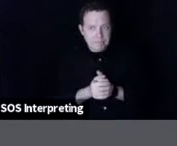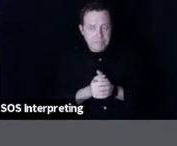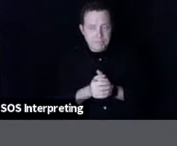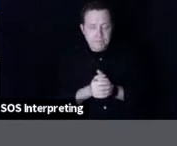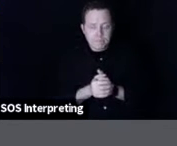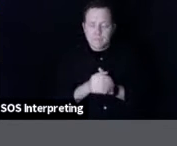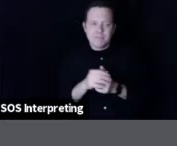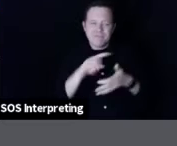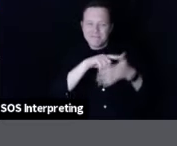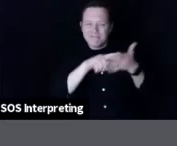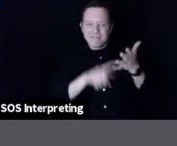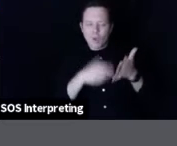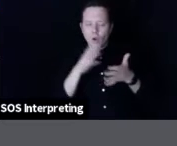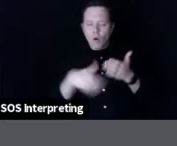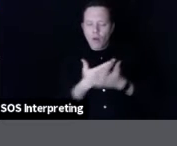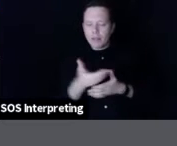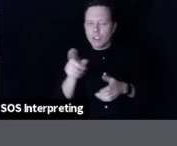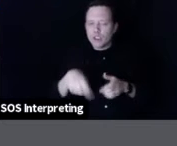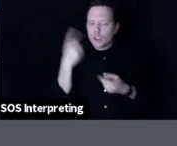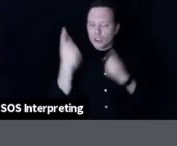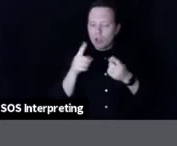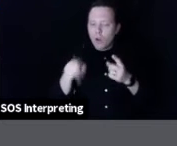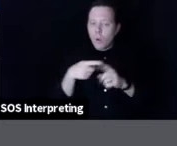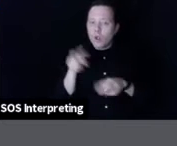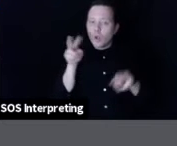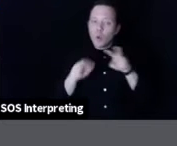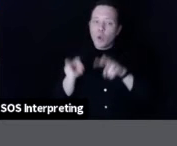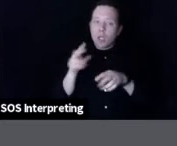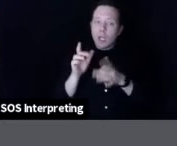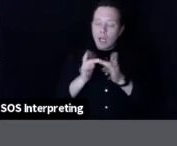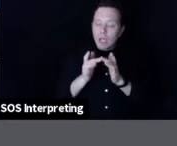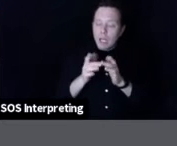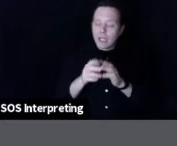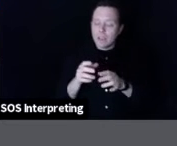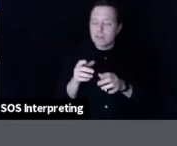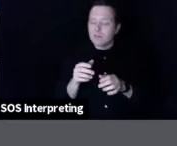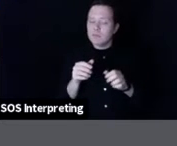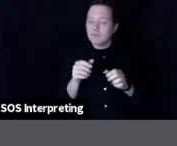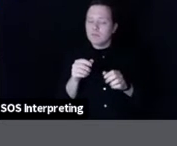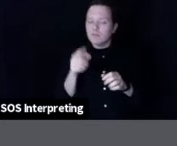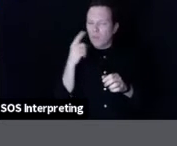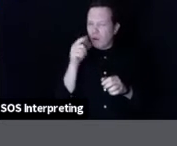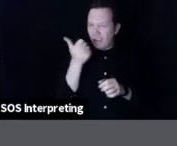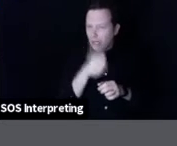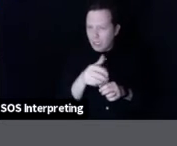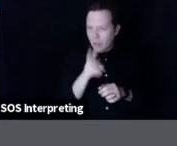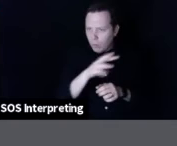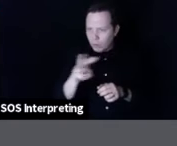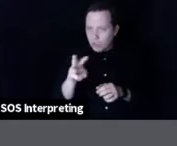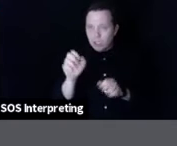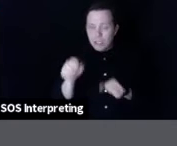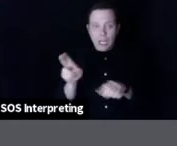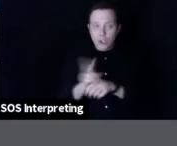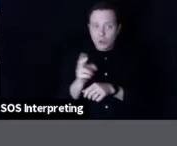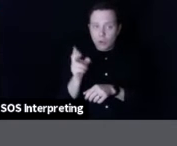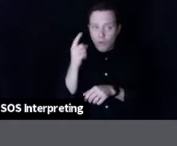information on the web. And you can even use this tool when looking at Medline Plus or any of the resources we've